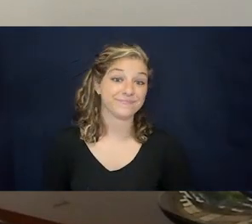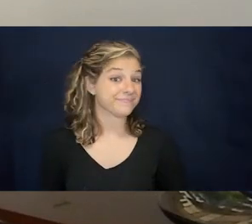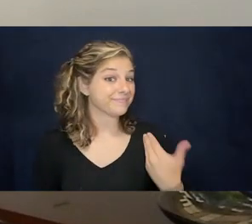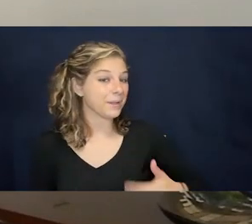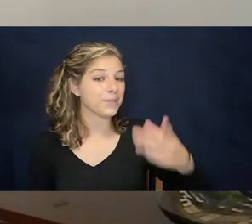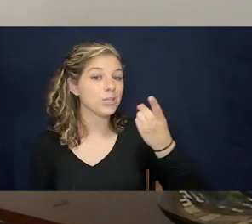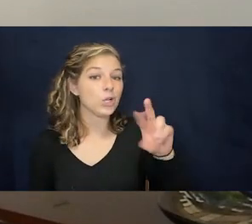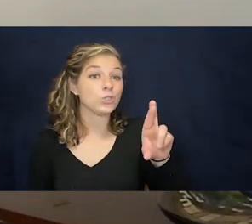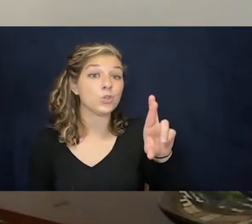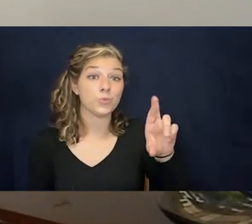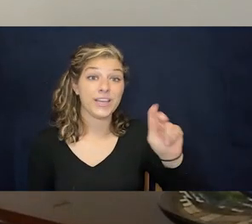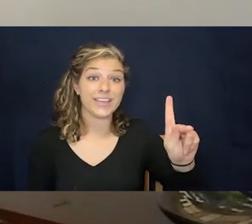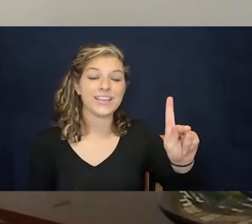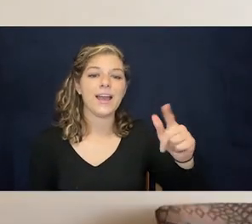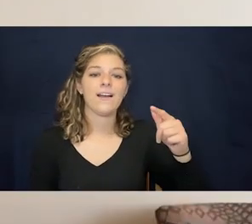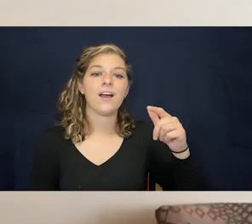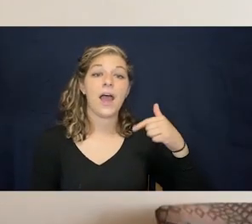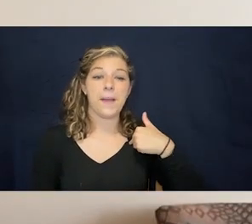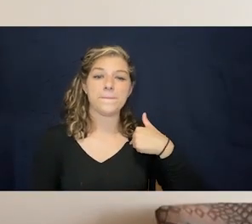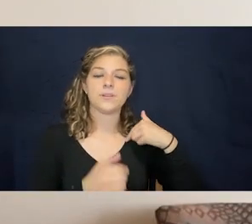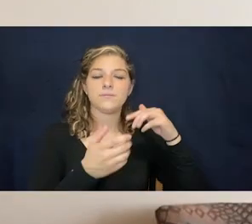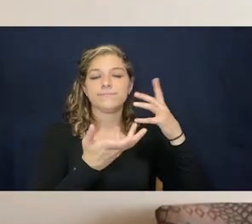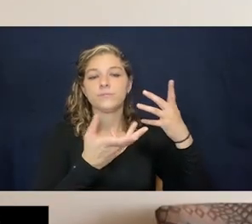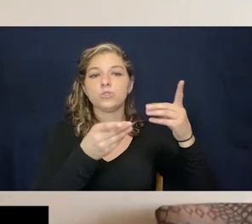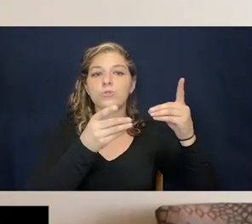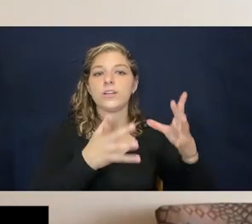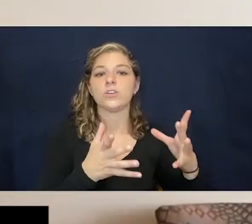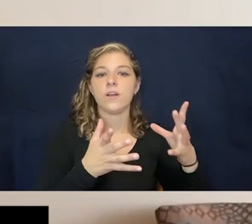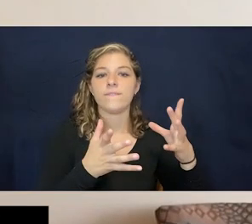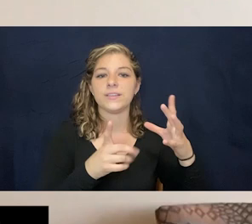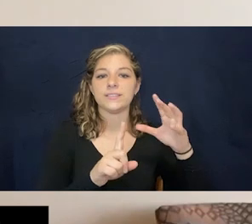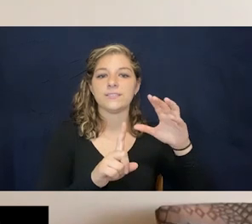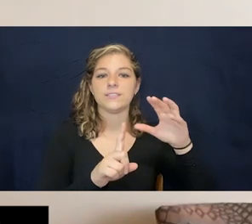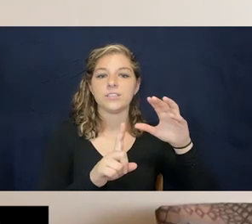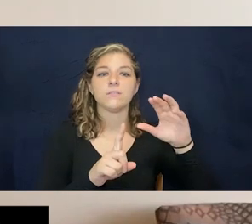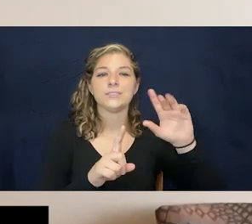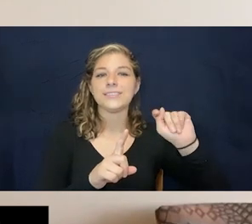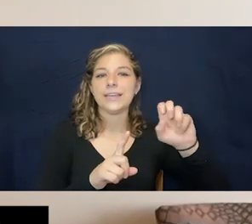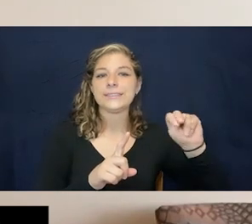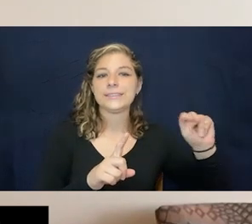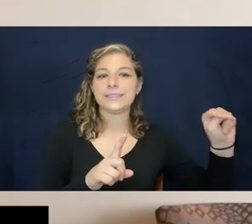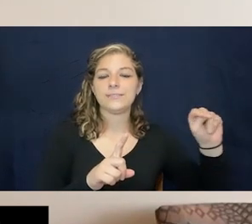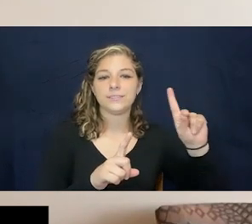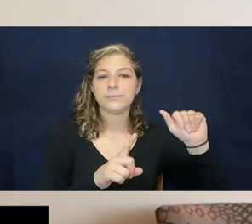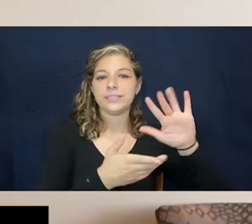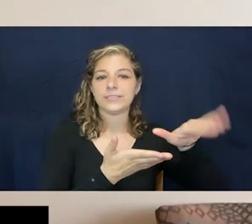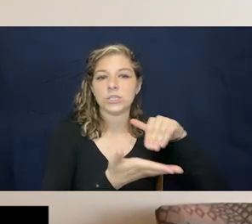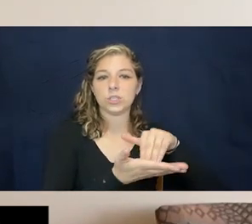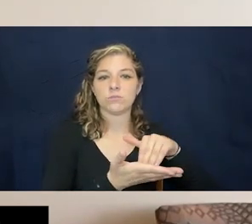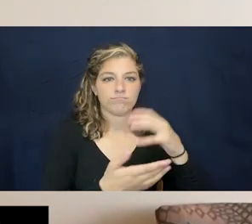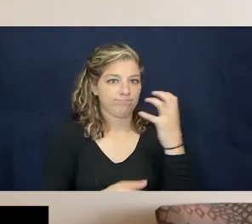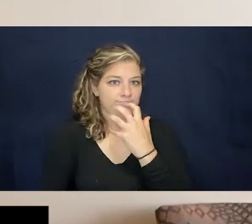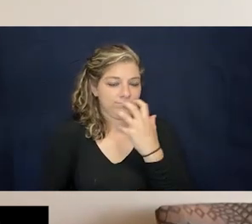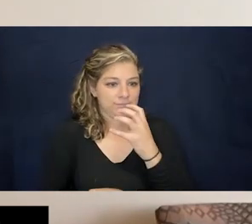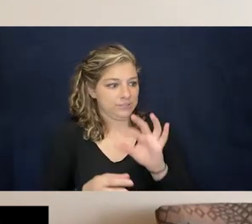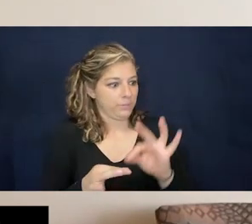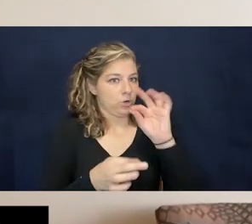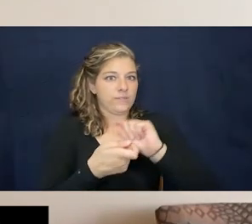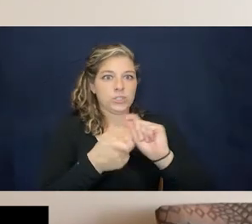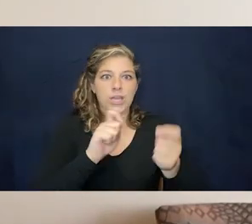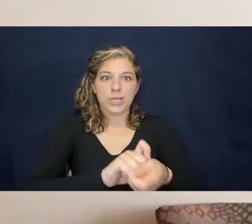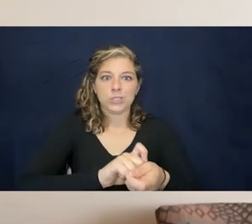grateful. Congratulations. I'm Dr. Rick Rader, the director of the Habilitation Center at the Orange Grove Center in Chattanooga,